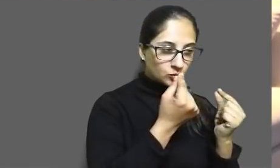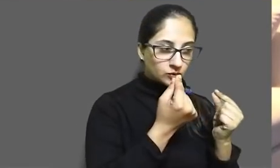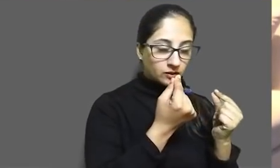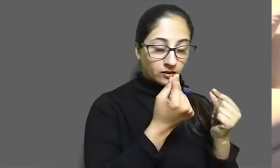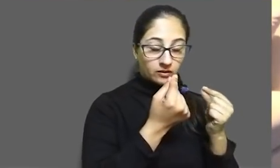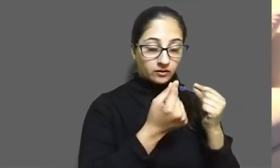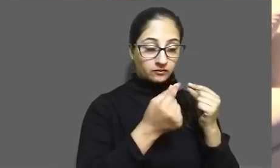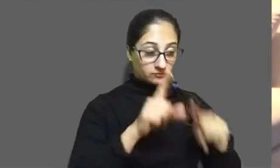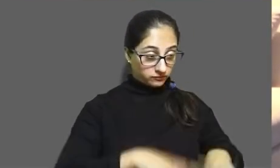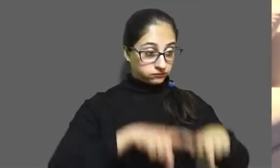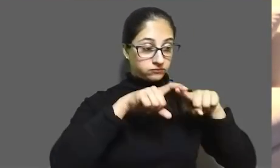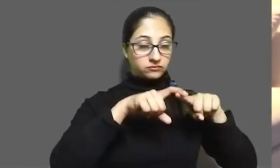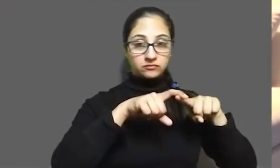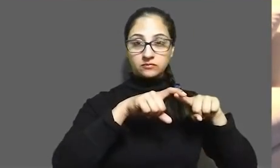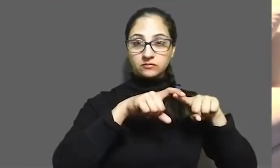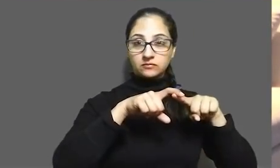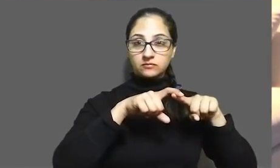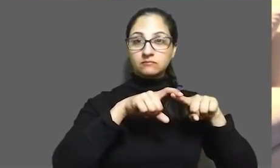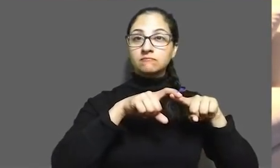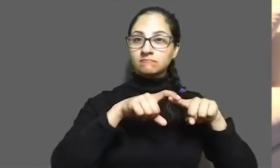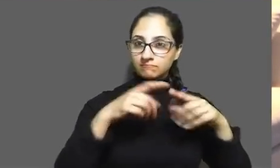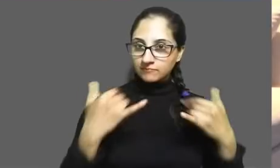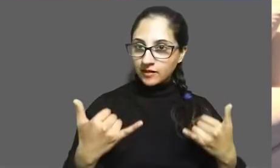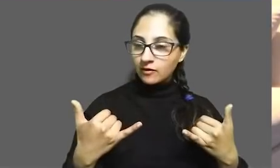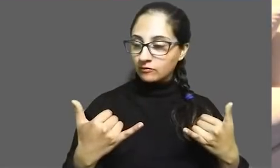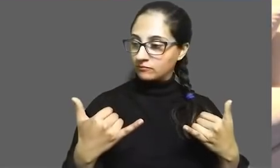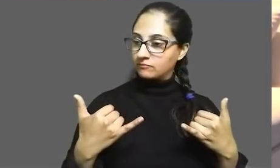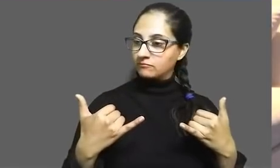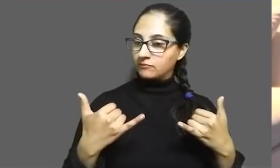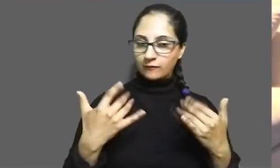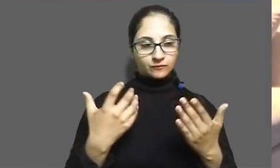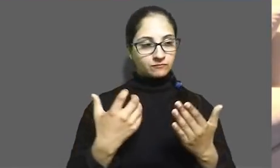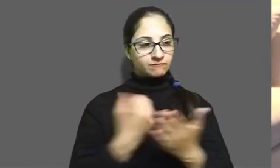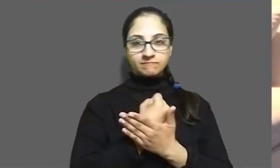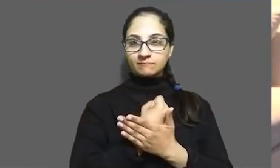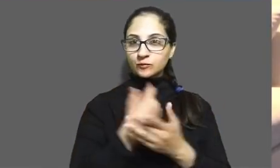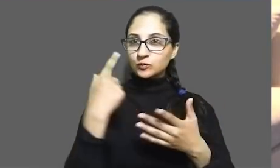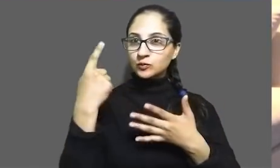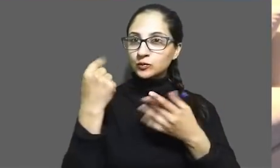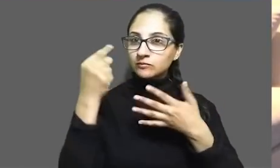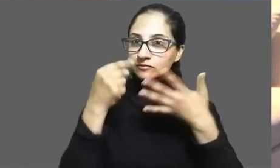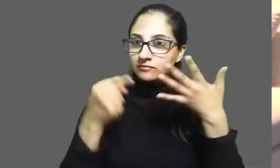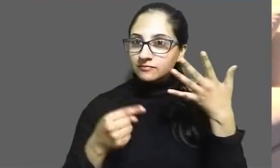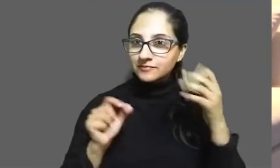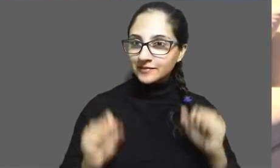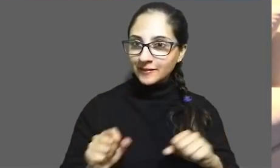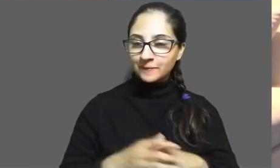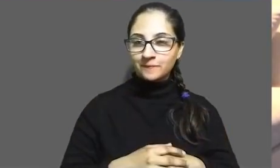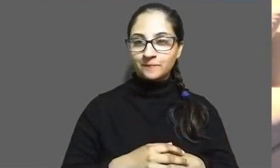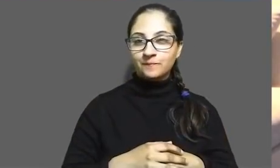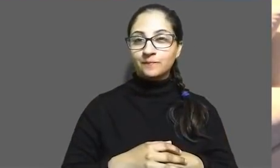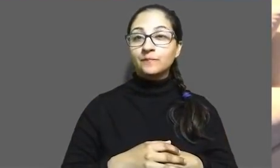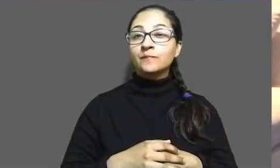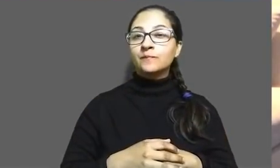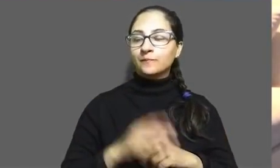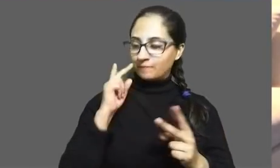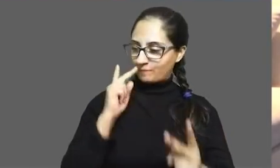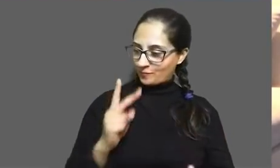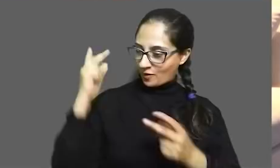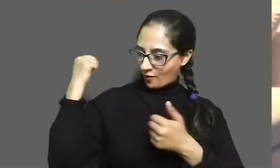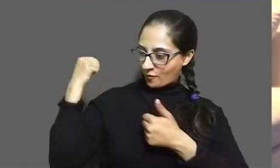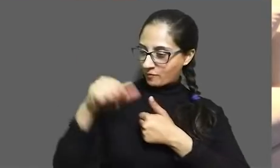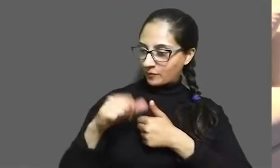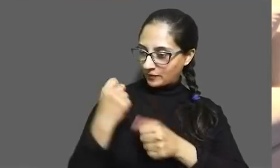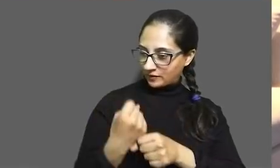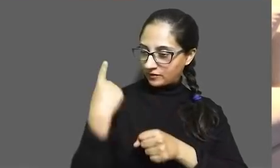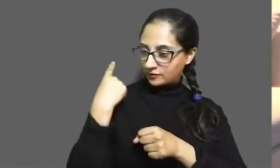before. So around the time that the pandemic started, we watched The Queen's Gambit. And that inspired